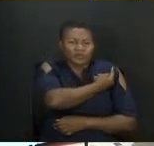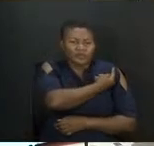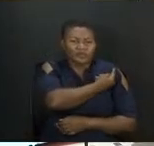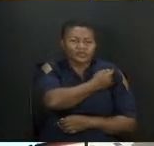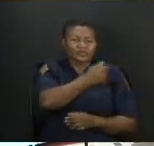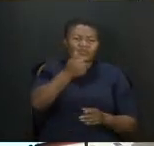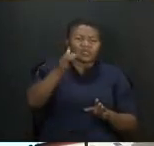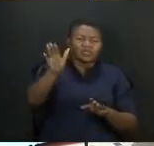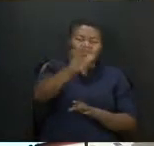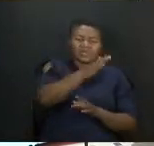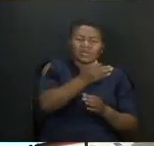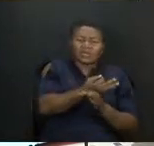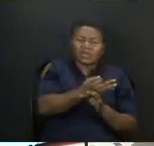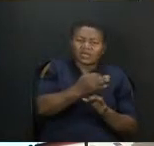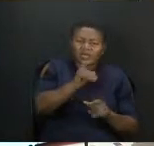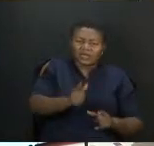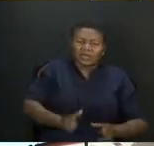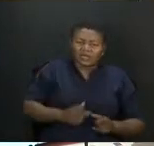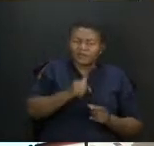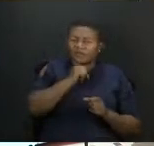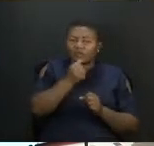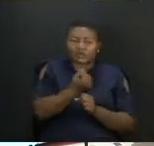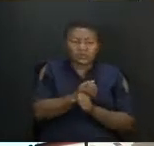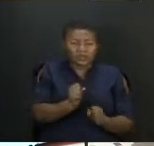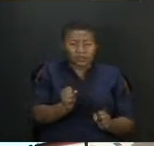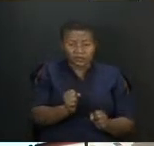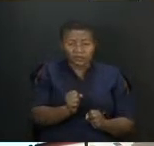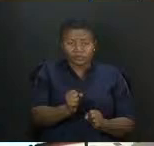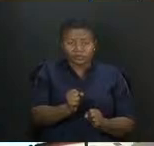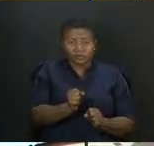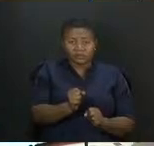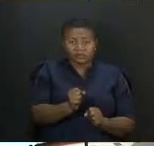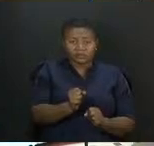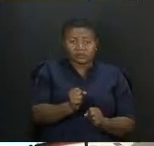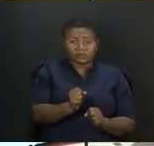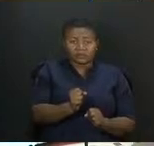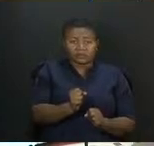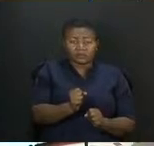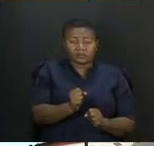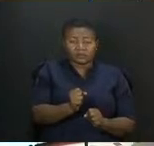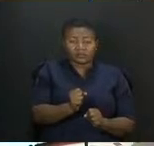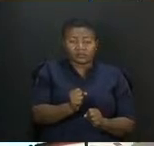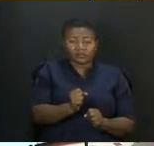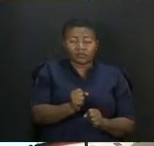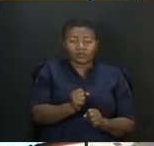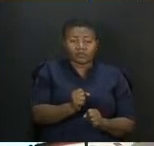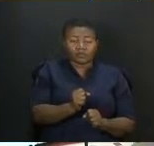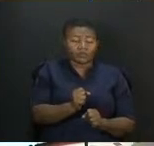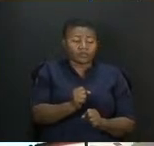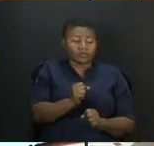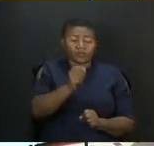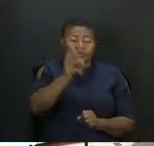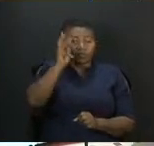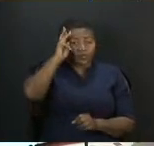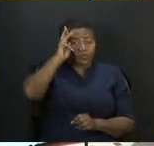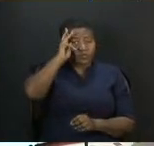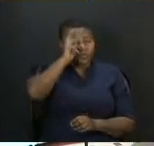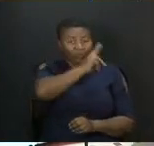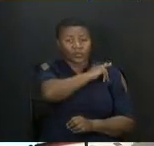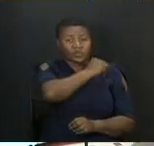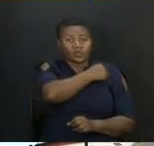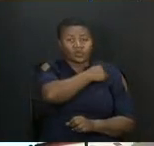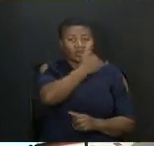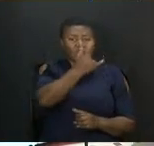the male ward of the Winneba Government Hospital has been converted into a cholera